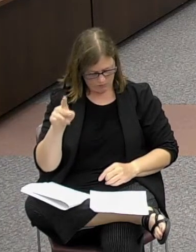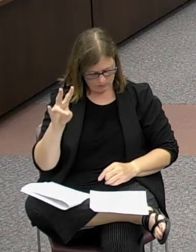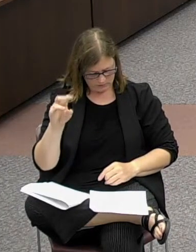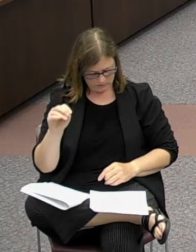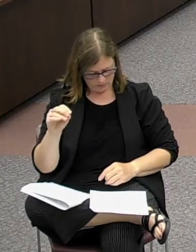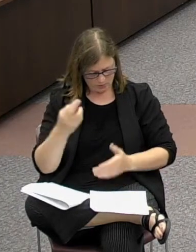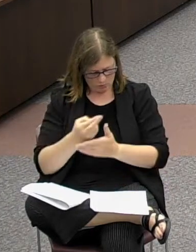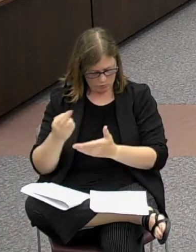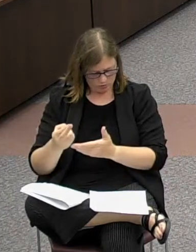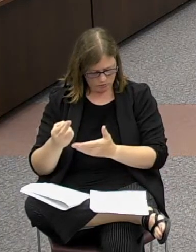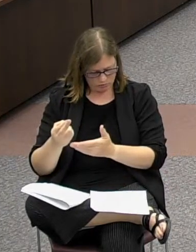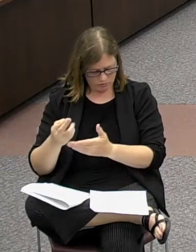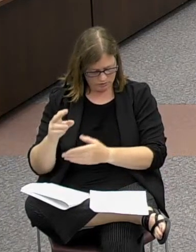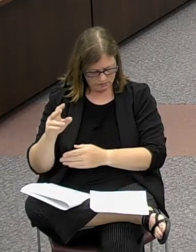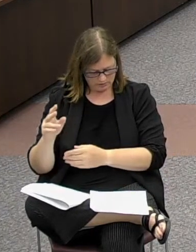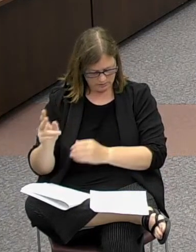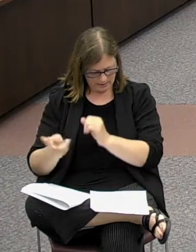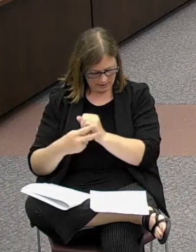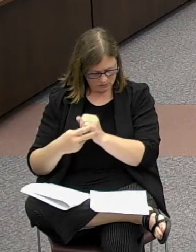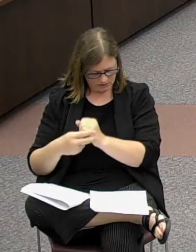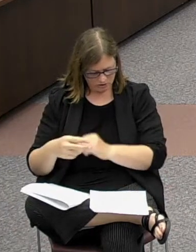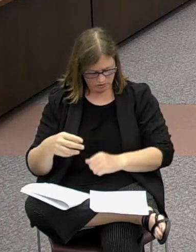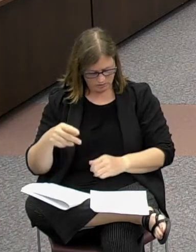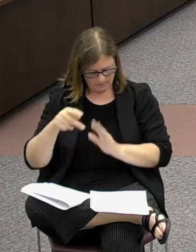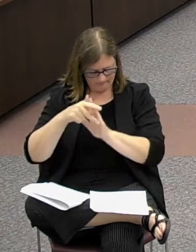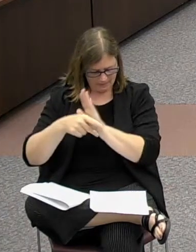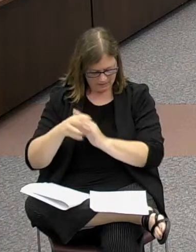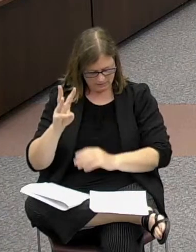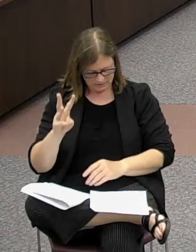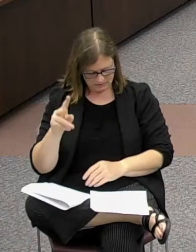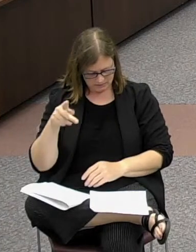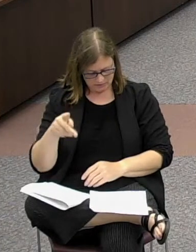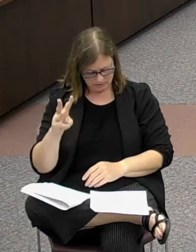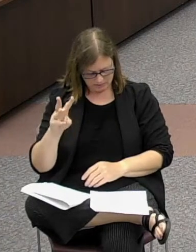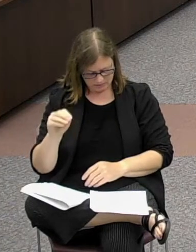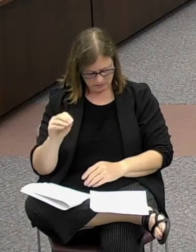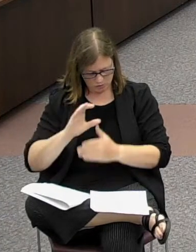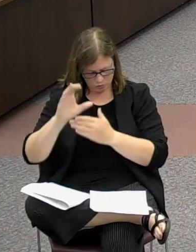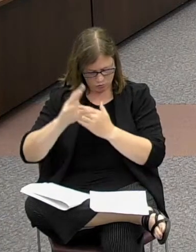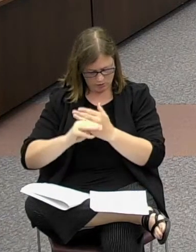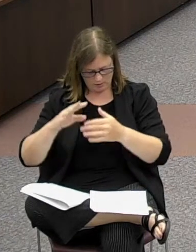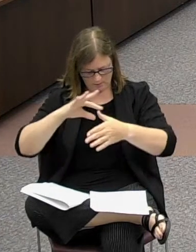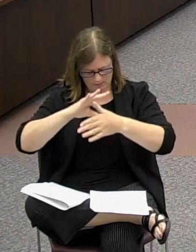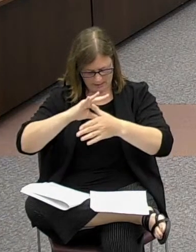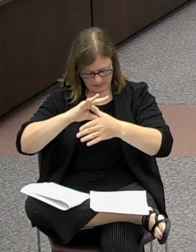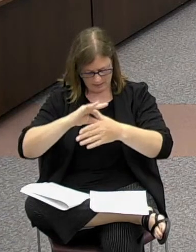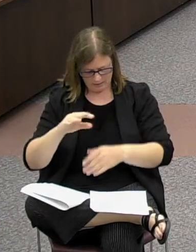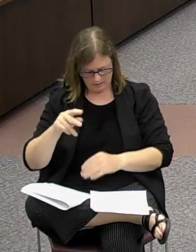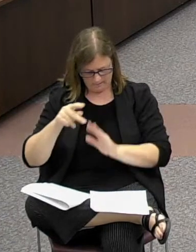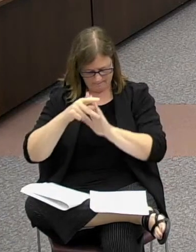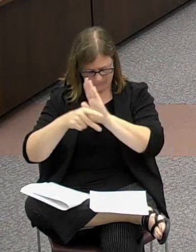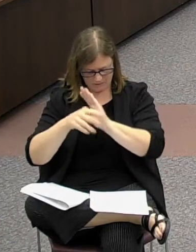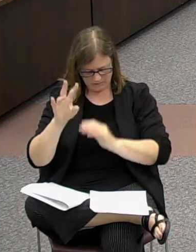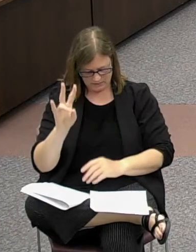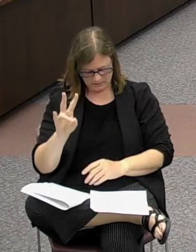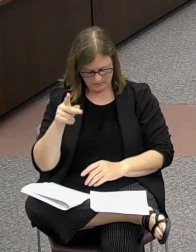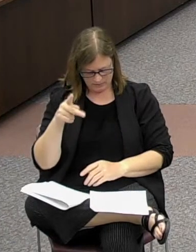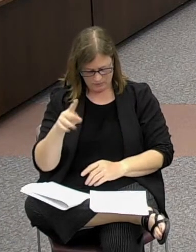conservation. Policy 6:60, curriculum content. Policy 7:50,